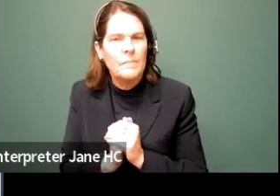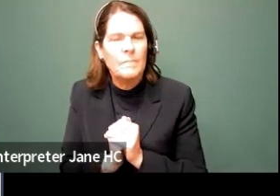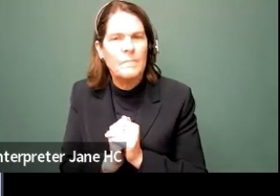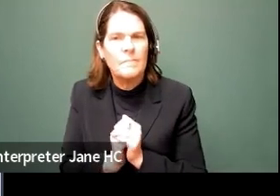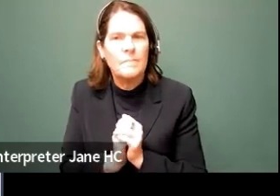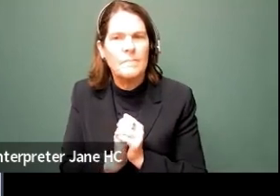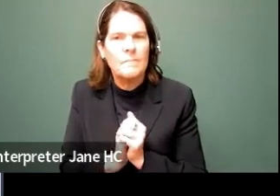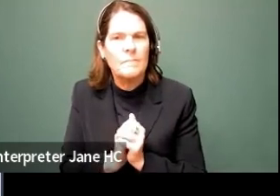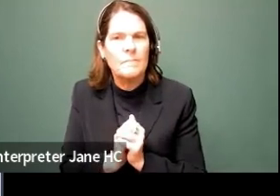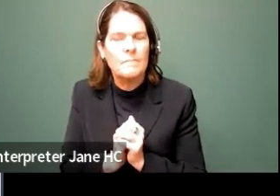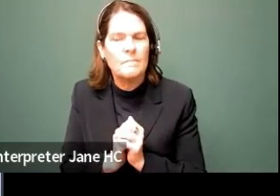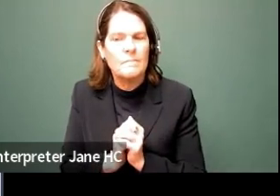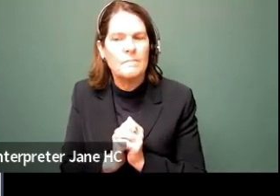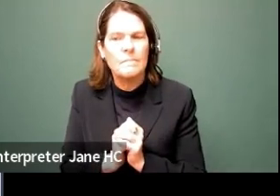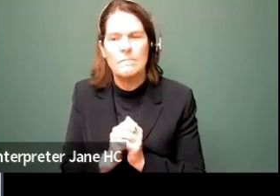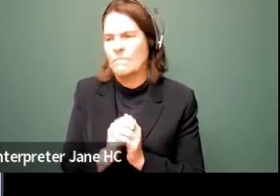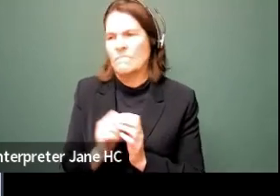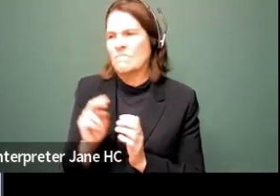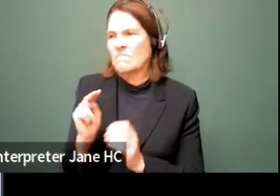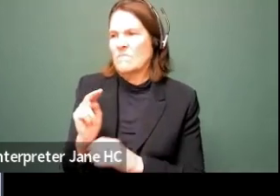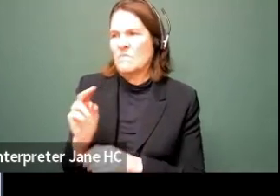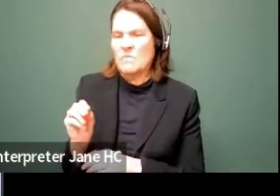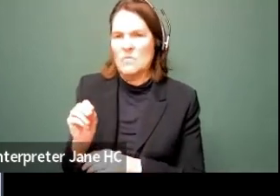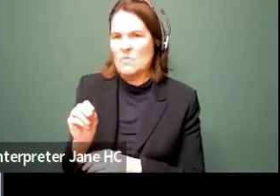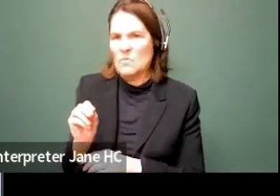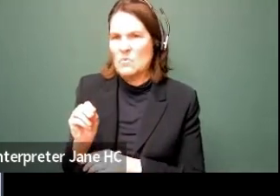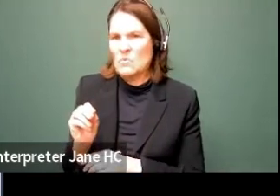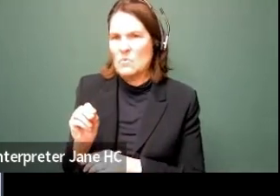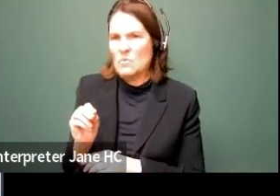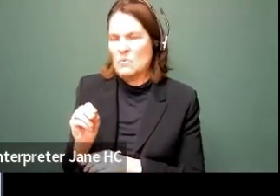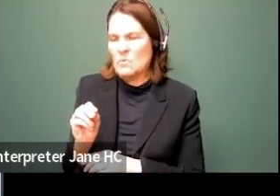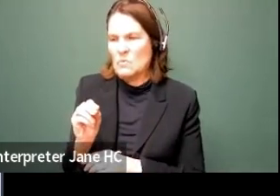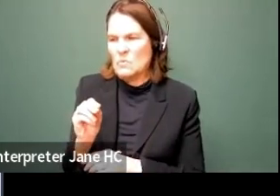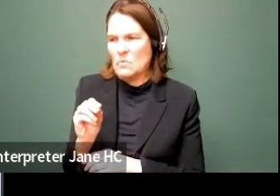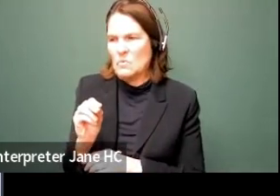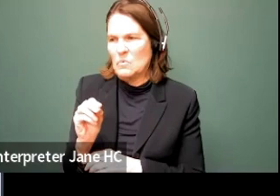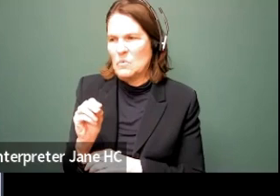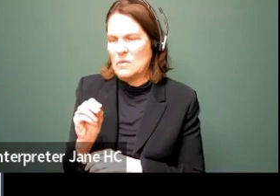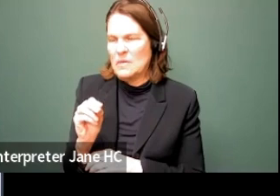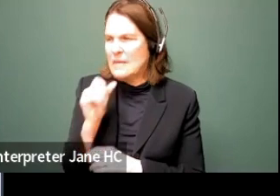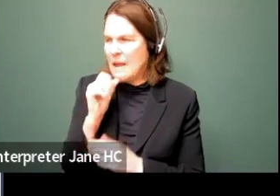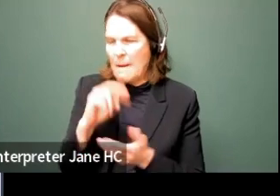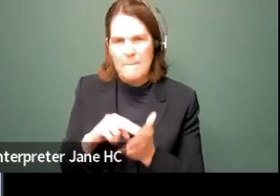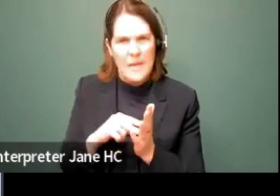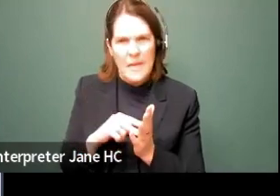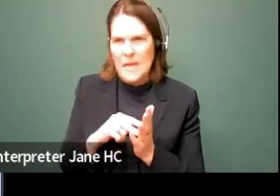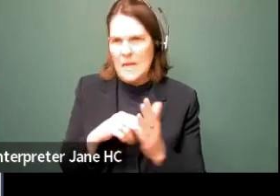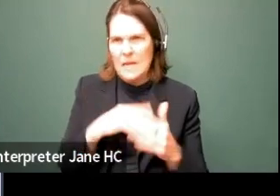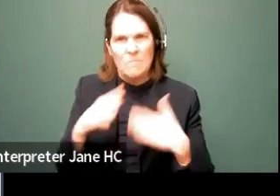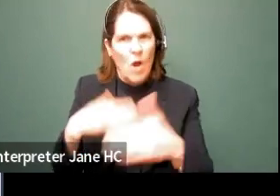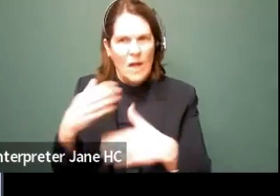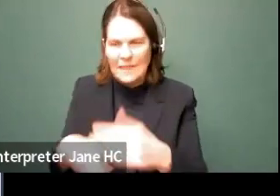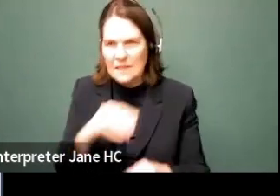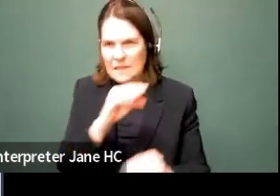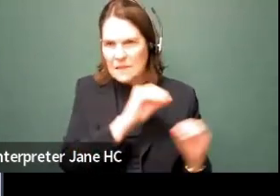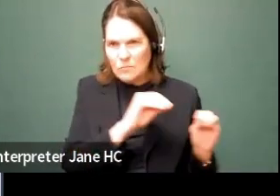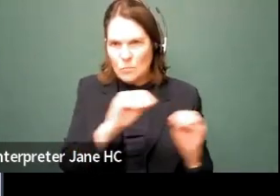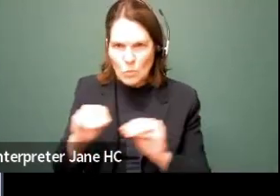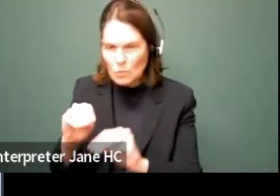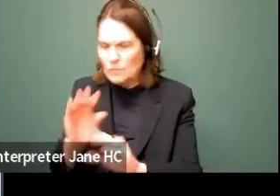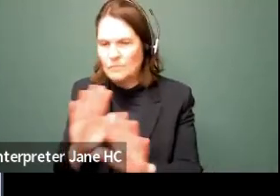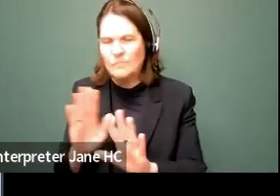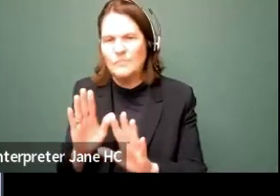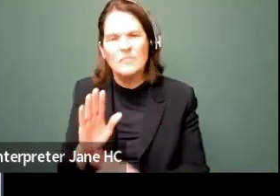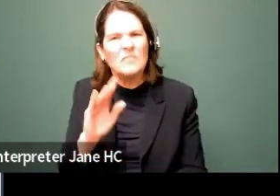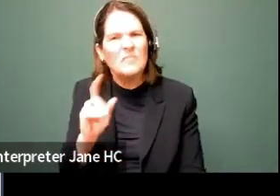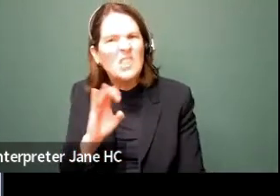Um, no, it's not something that's moved along in that process. I think Jeff might